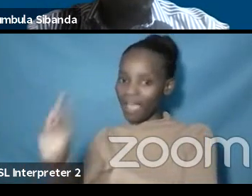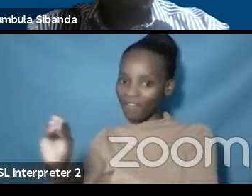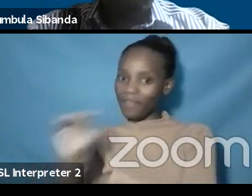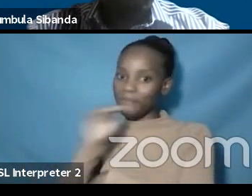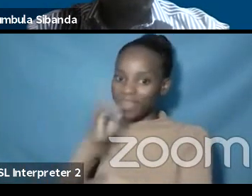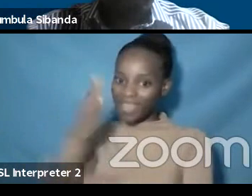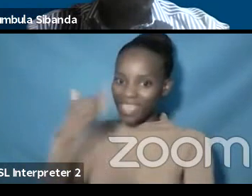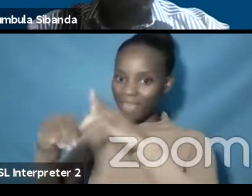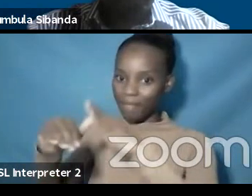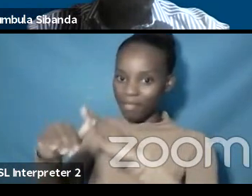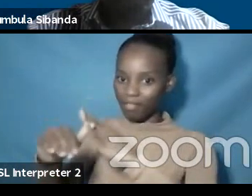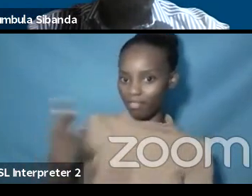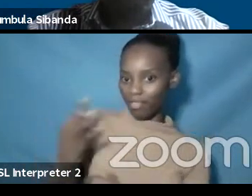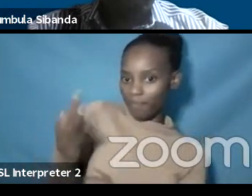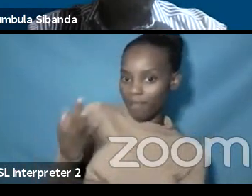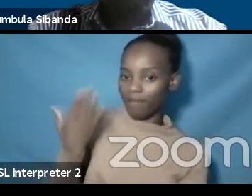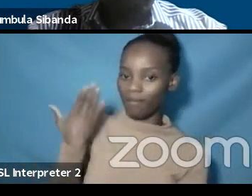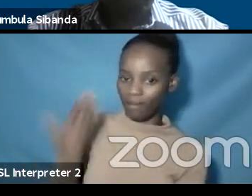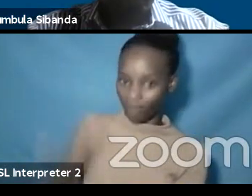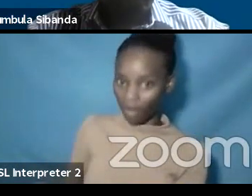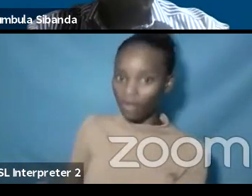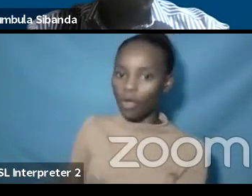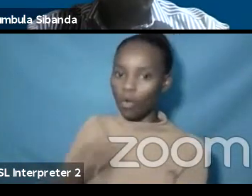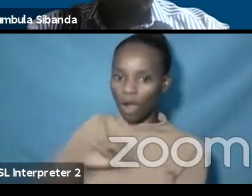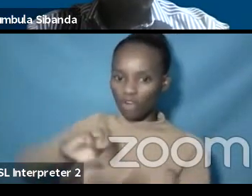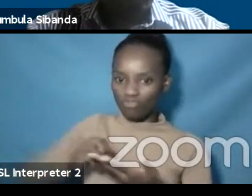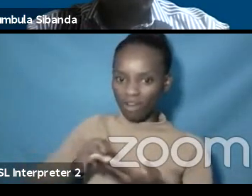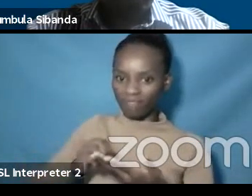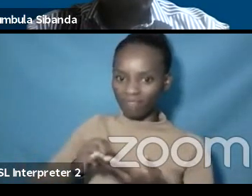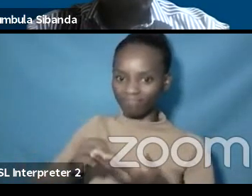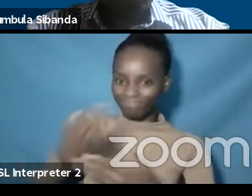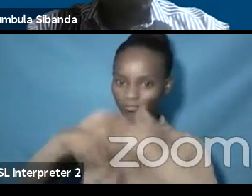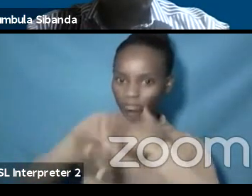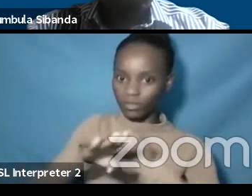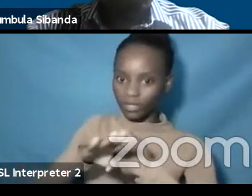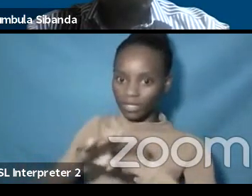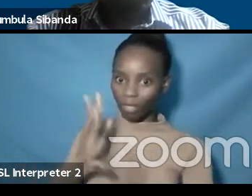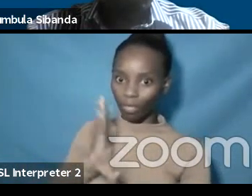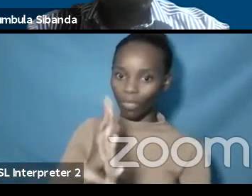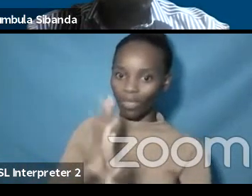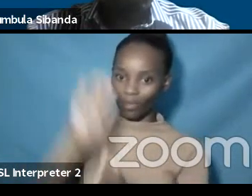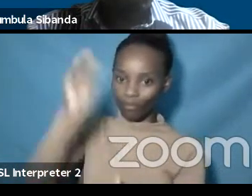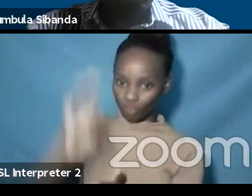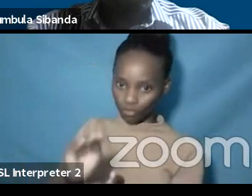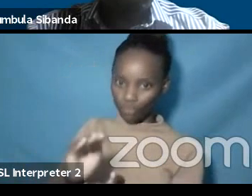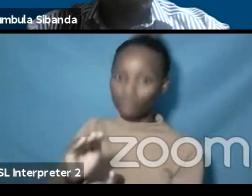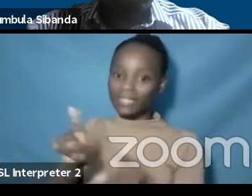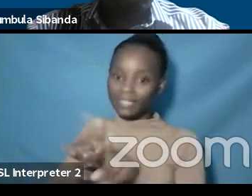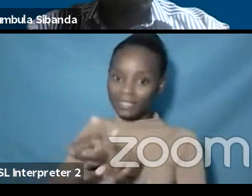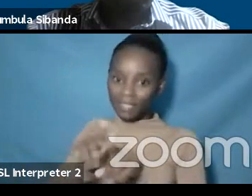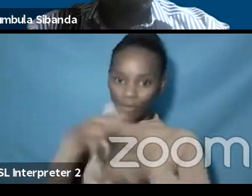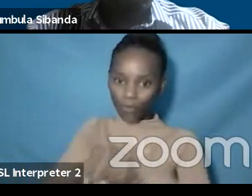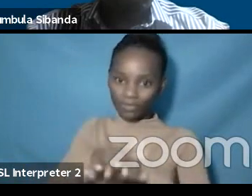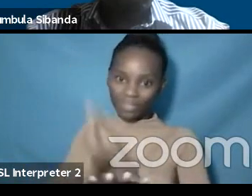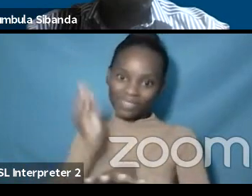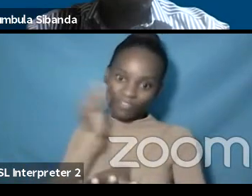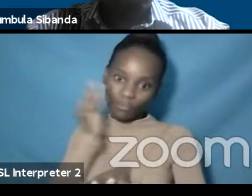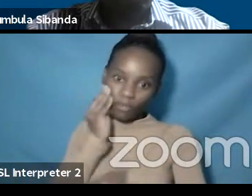branch in your region, and the details can be found on our website as previously indicated under